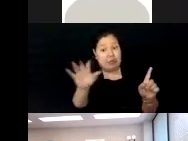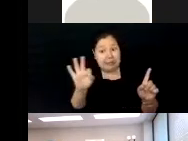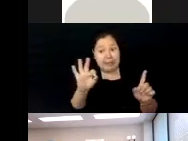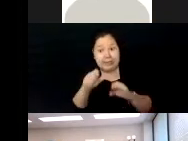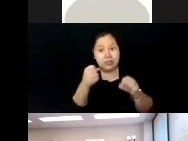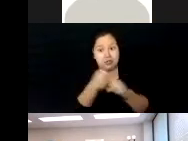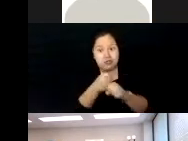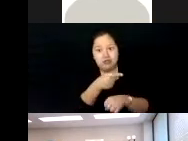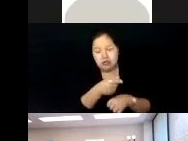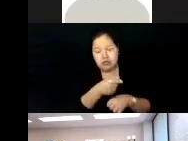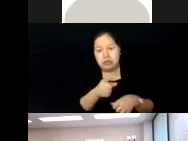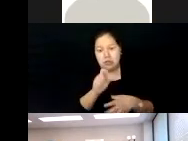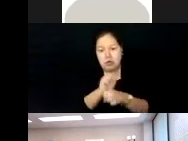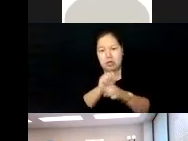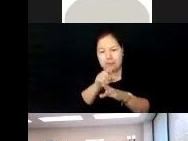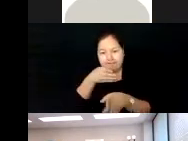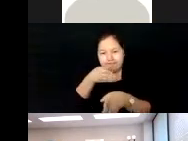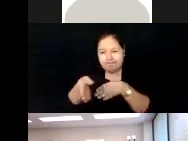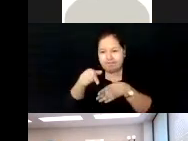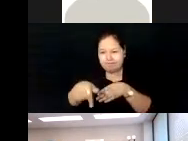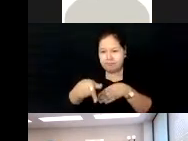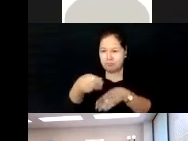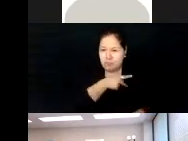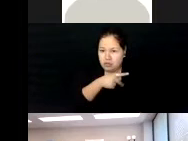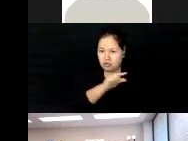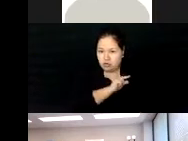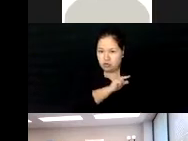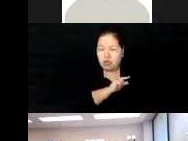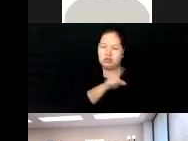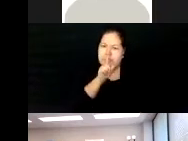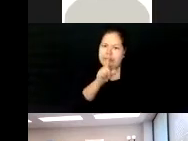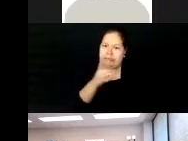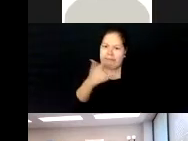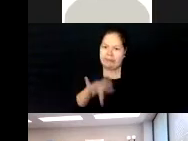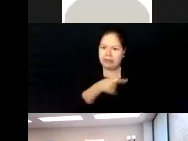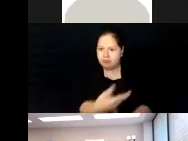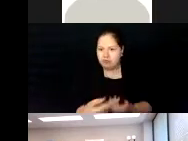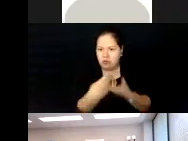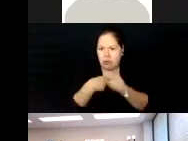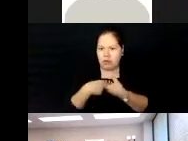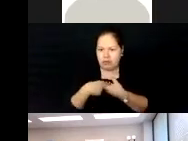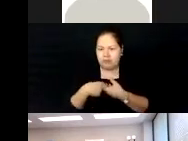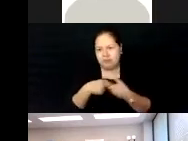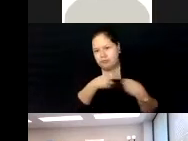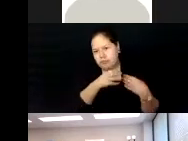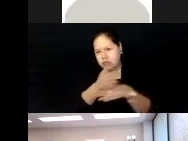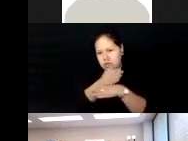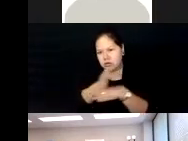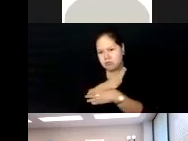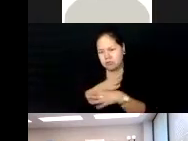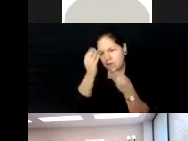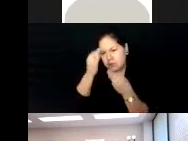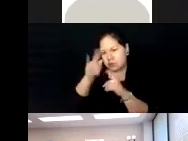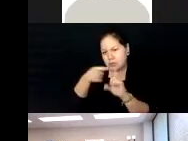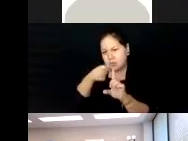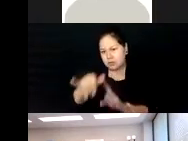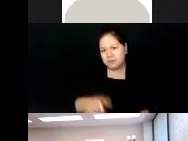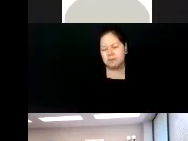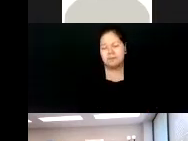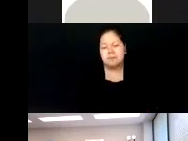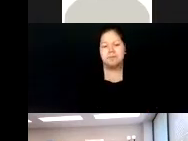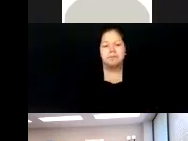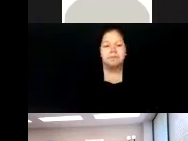in Prince George. So we're extremely fortunate to have had her join to provide her knowledge around that. We've